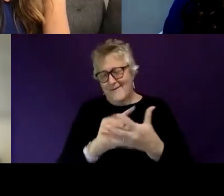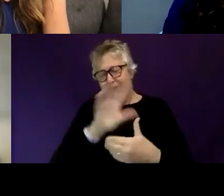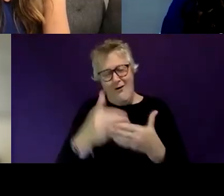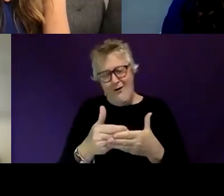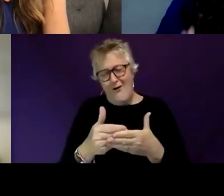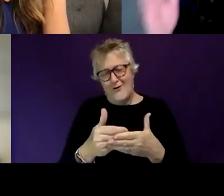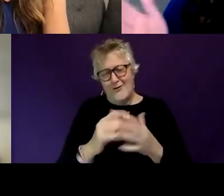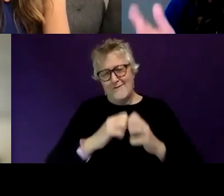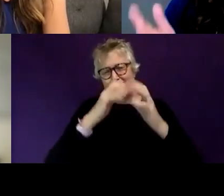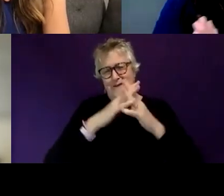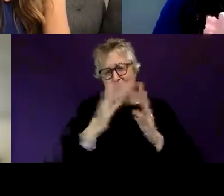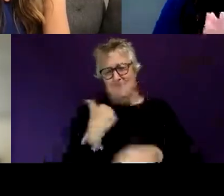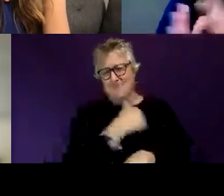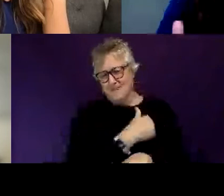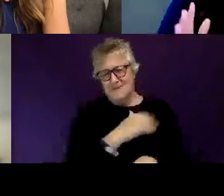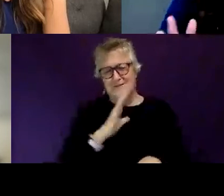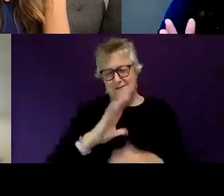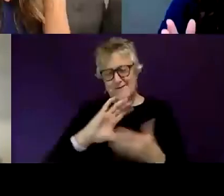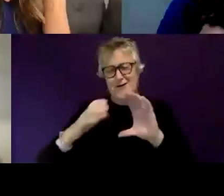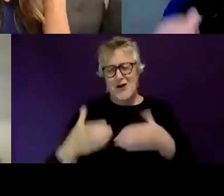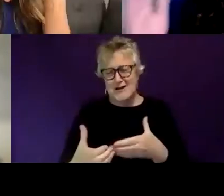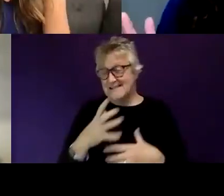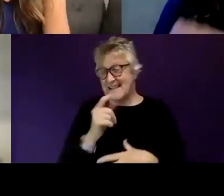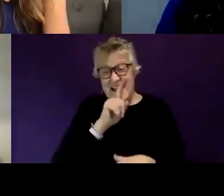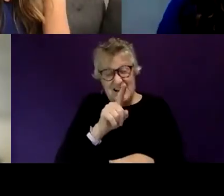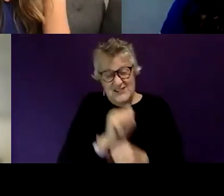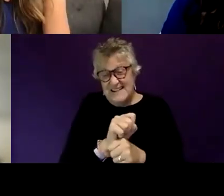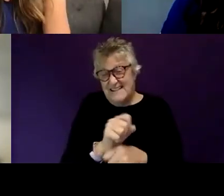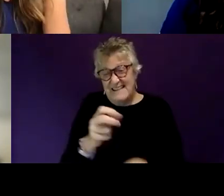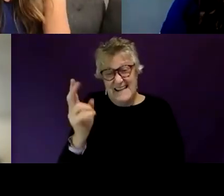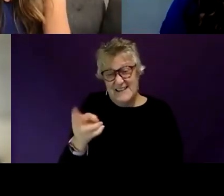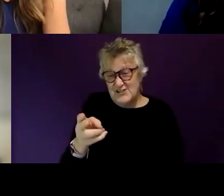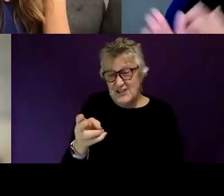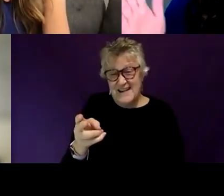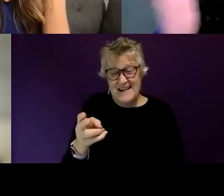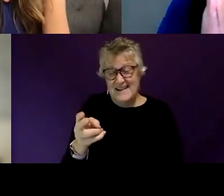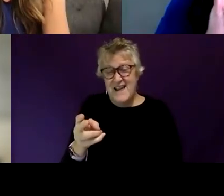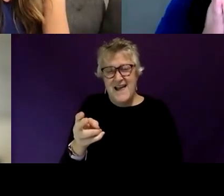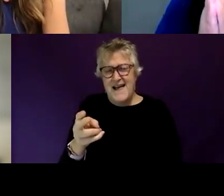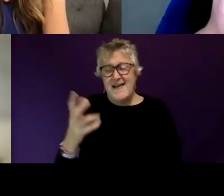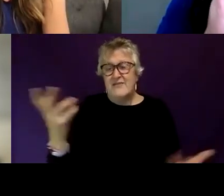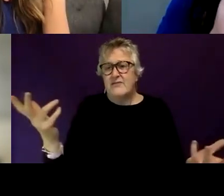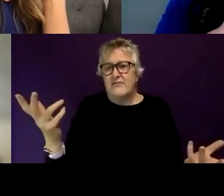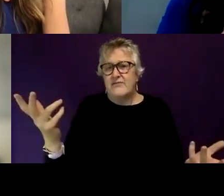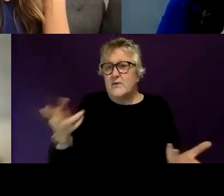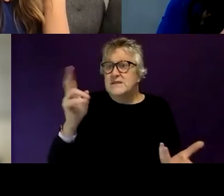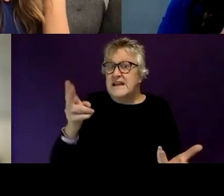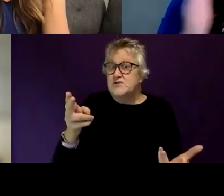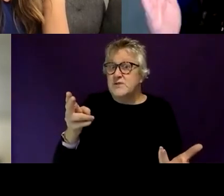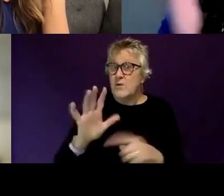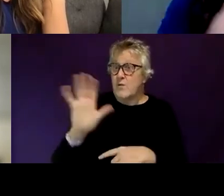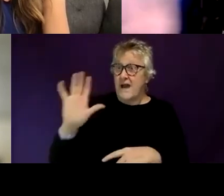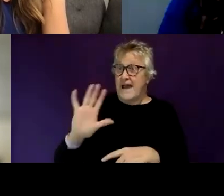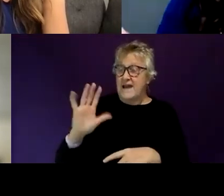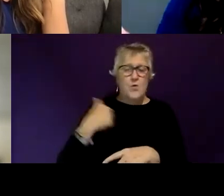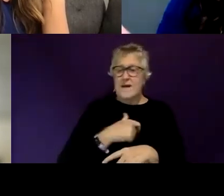caucus. And actually, the history of API caucus and Phil-Am caucus, there was a history where we didn't get along at some point. But to